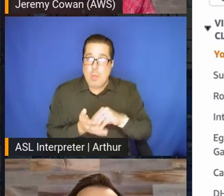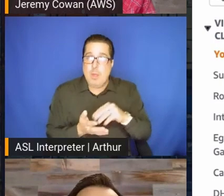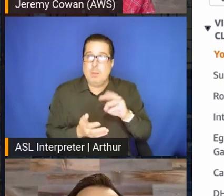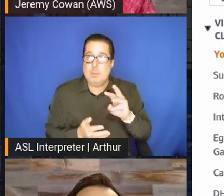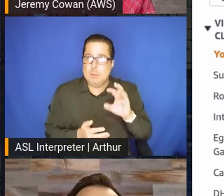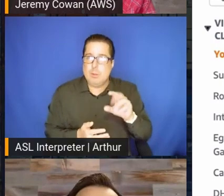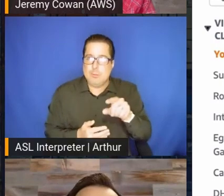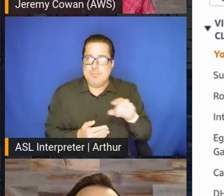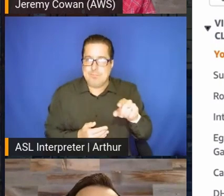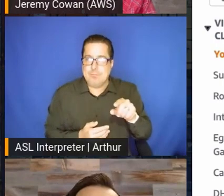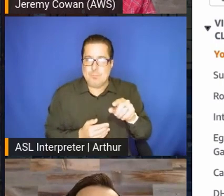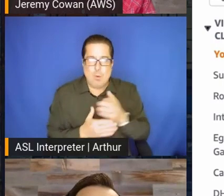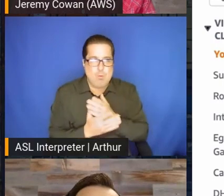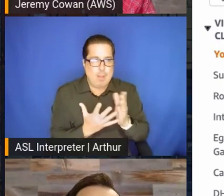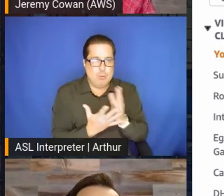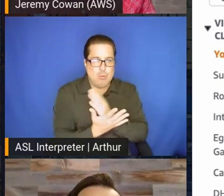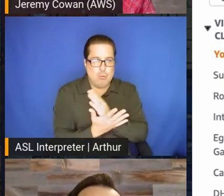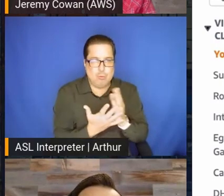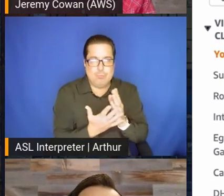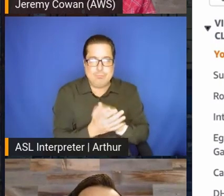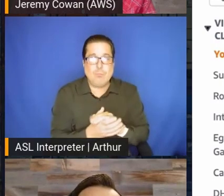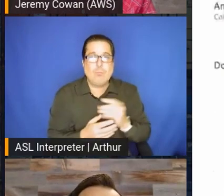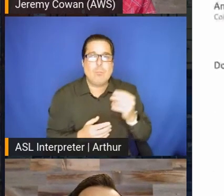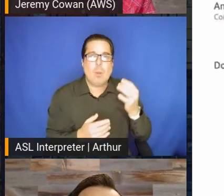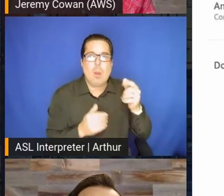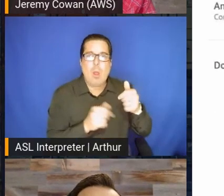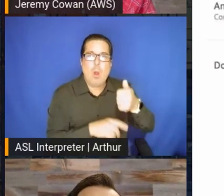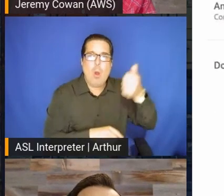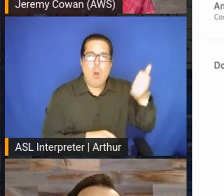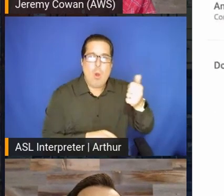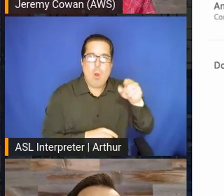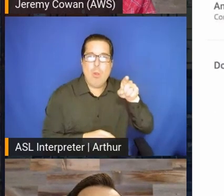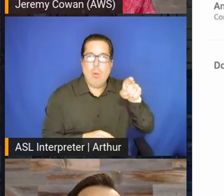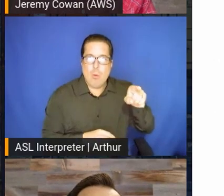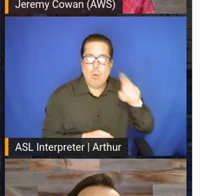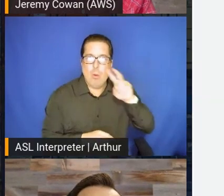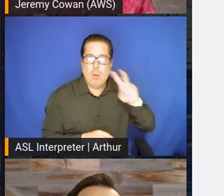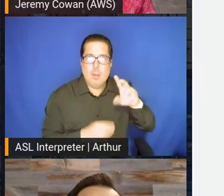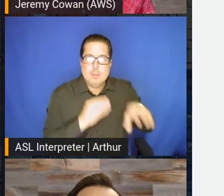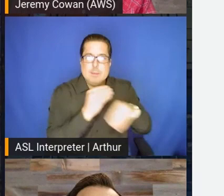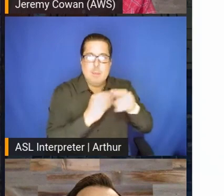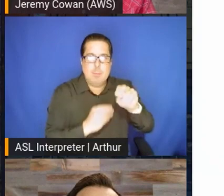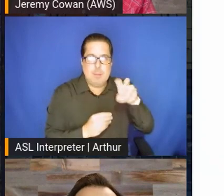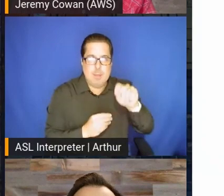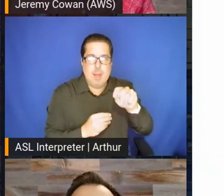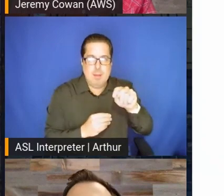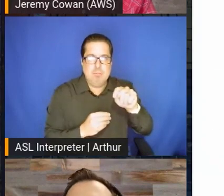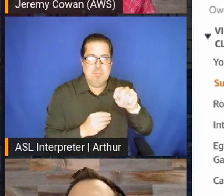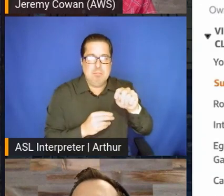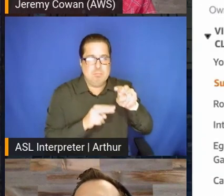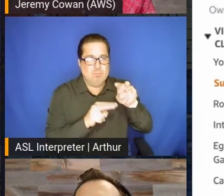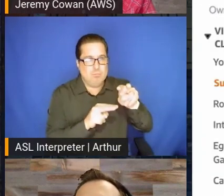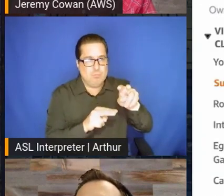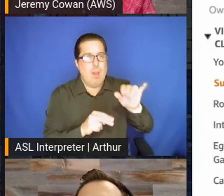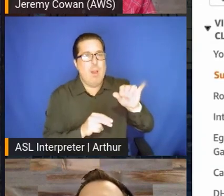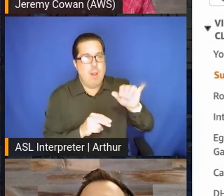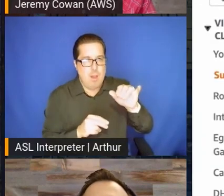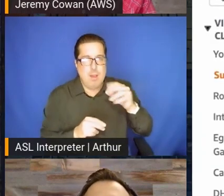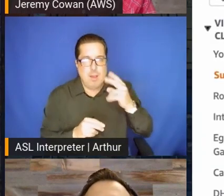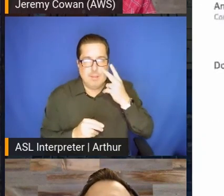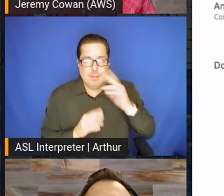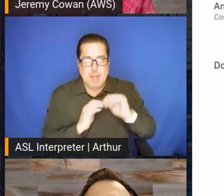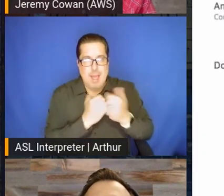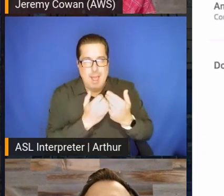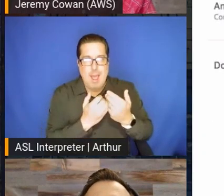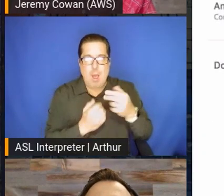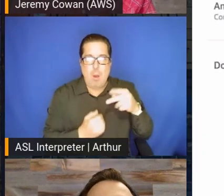So let's go to one of the subnets basically. Let's see how the private and the public